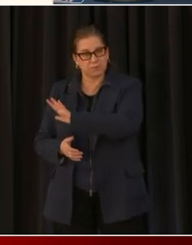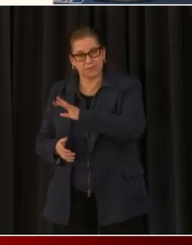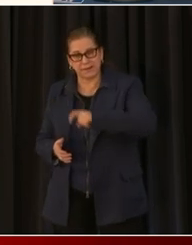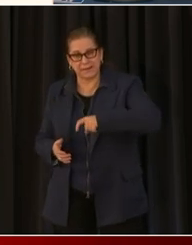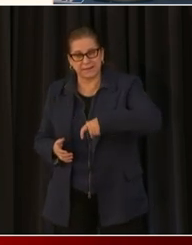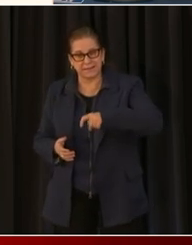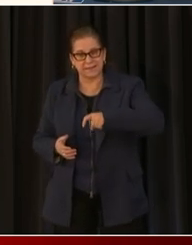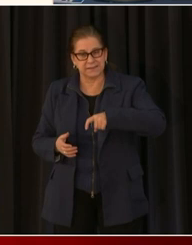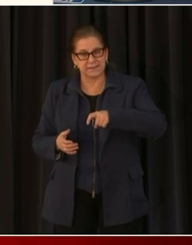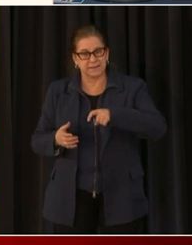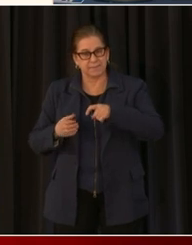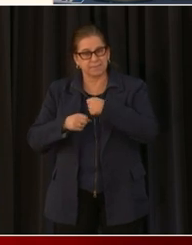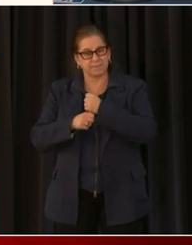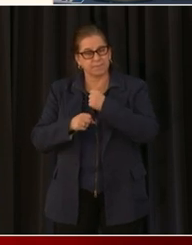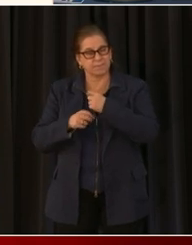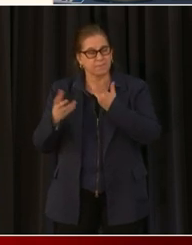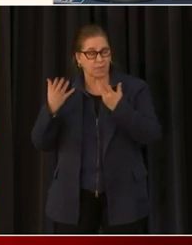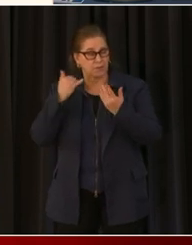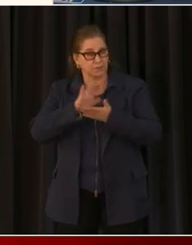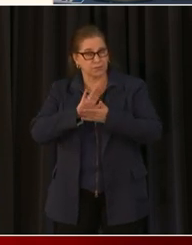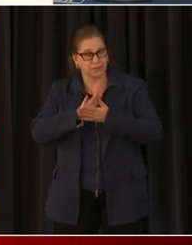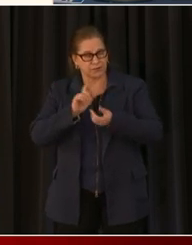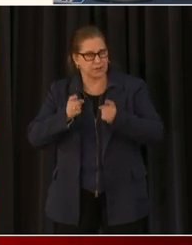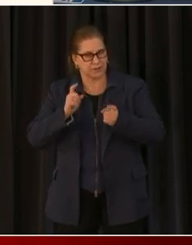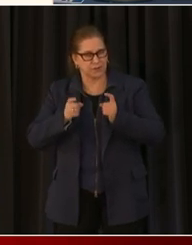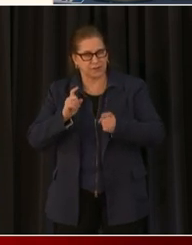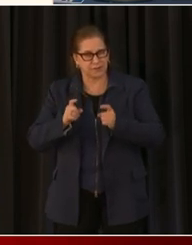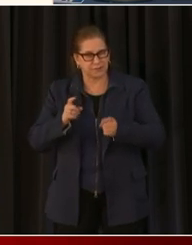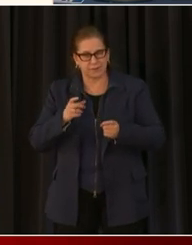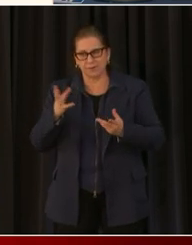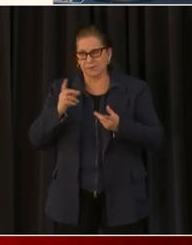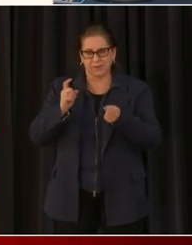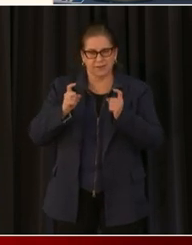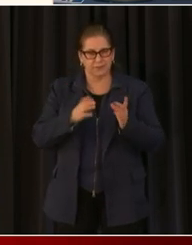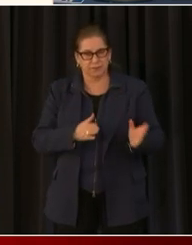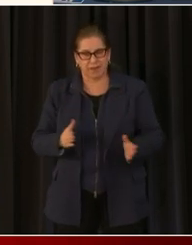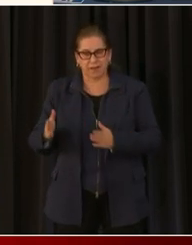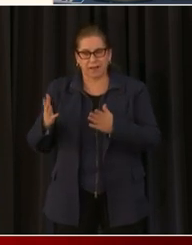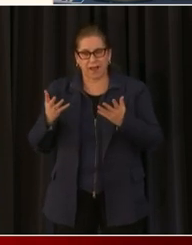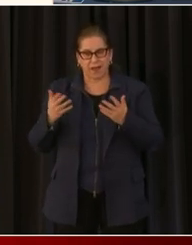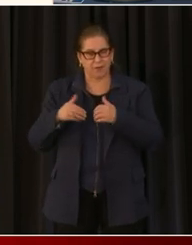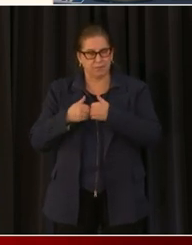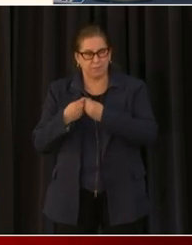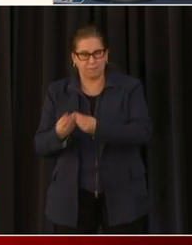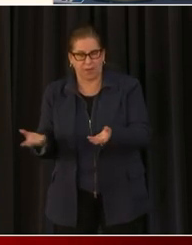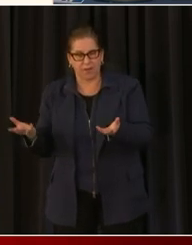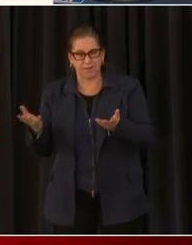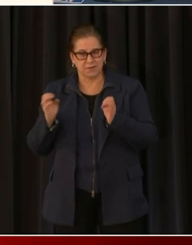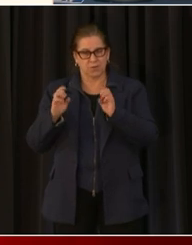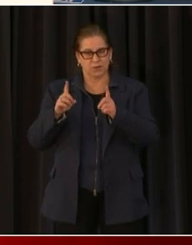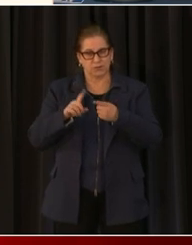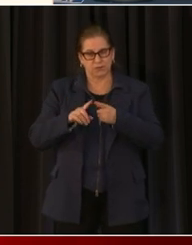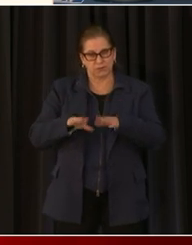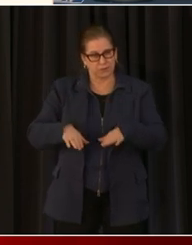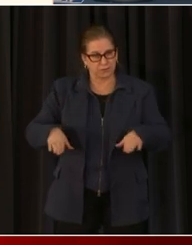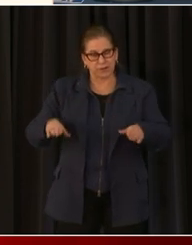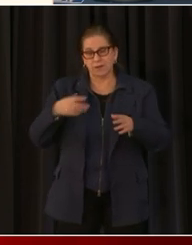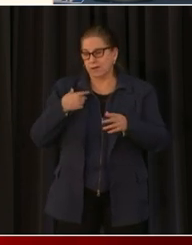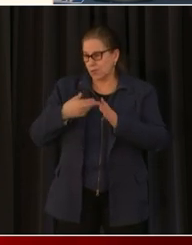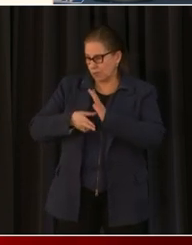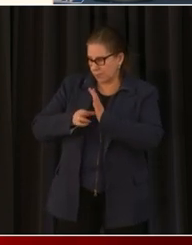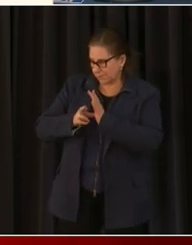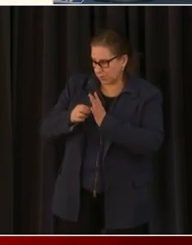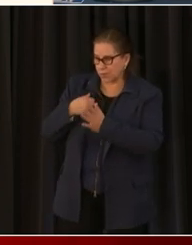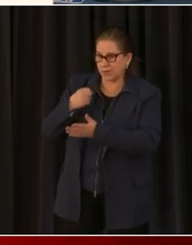petition to make modifications to their staffing plans. Once those petitions and requests are reviewed or approved or